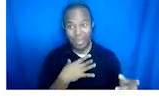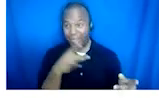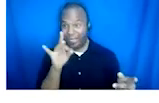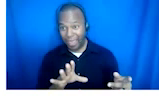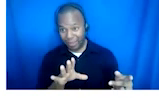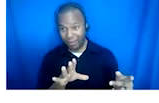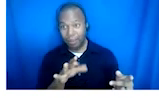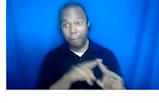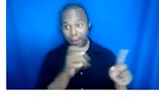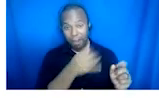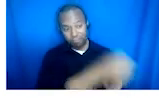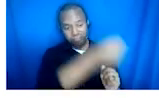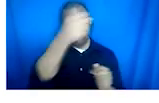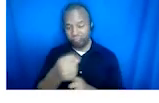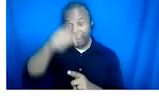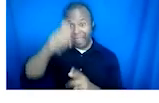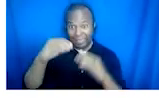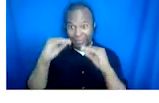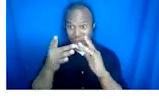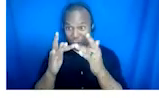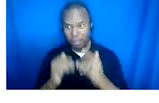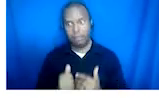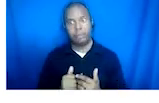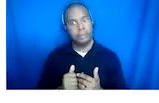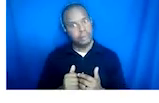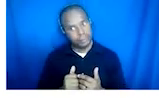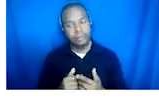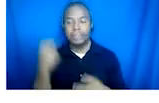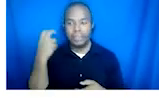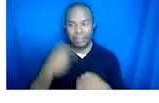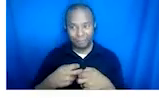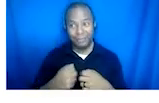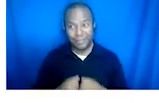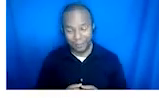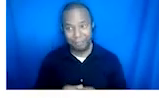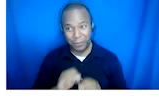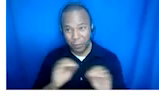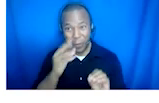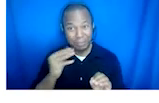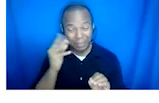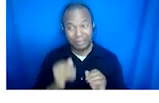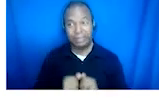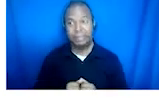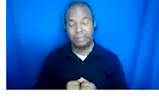imagine converting your entire load of classes online without any experience